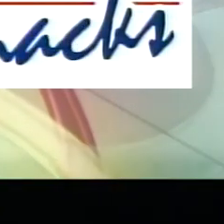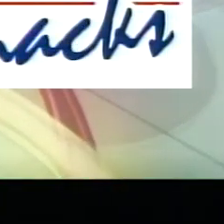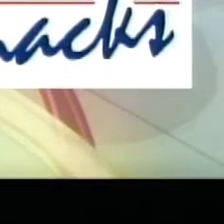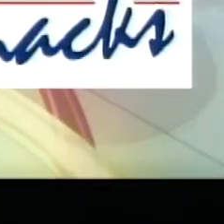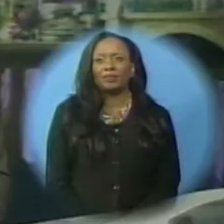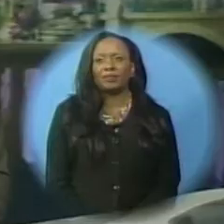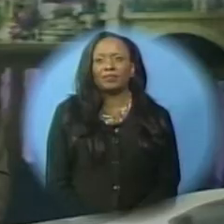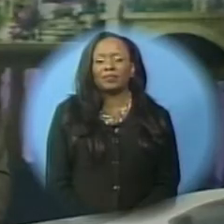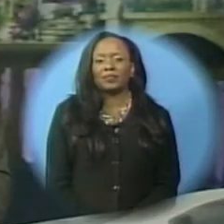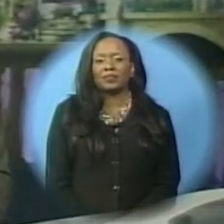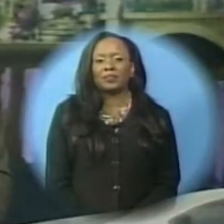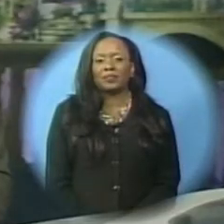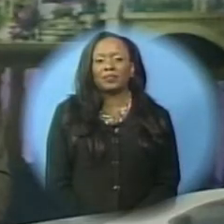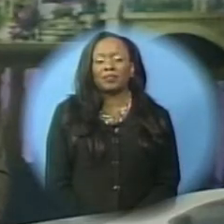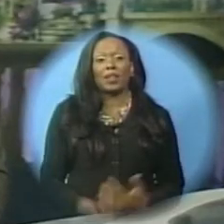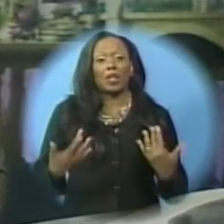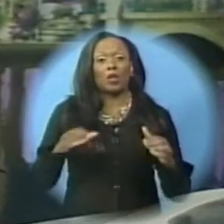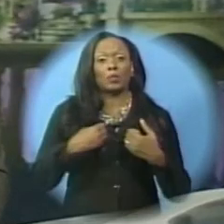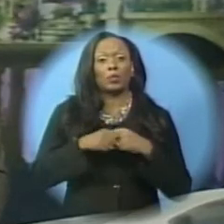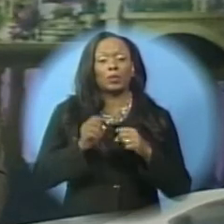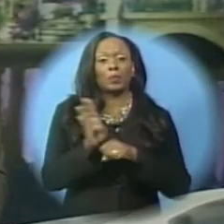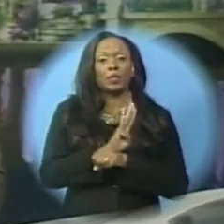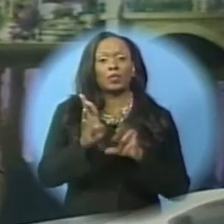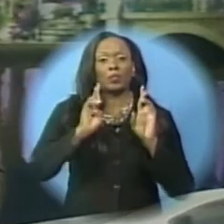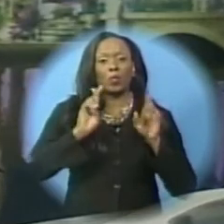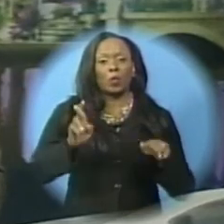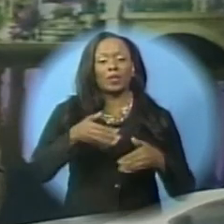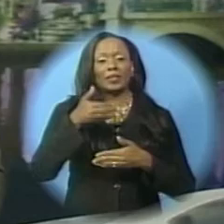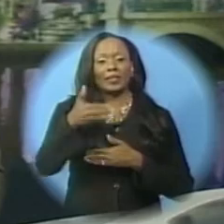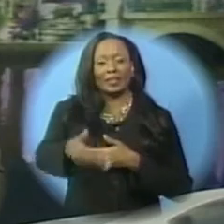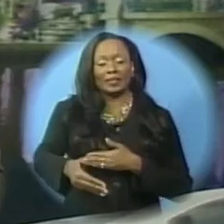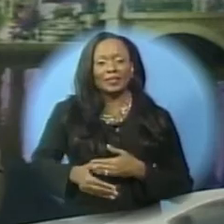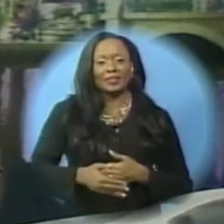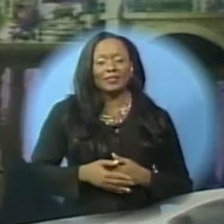Snacks. That's sports. The business report is next.